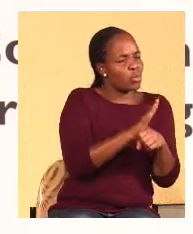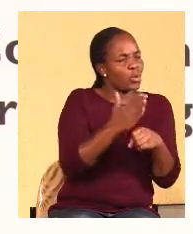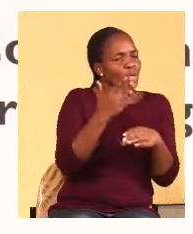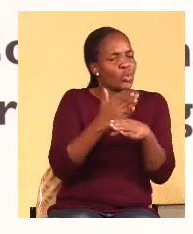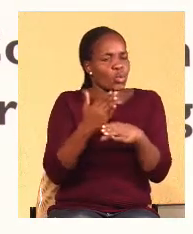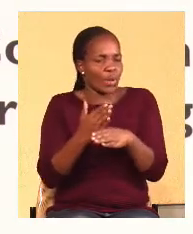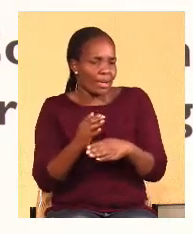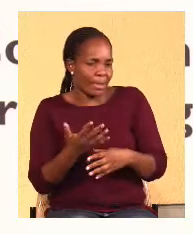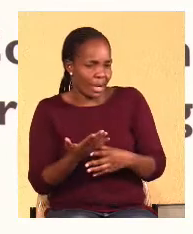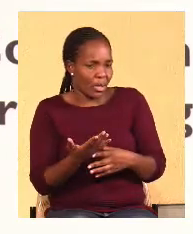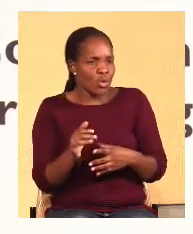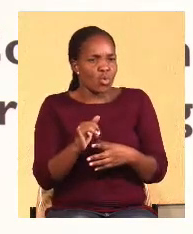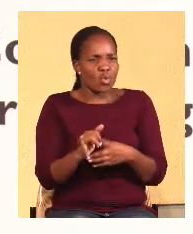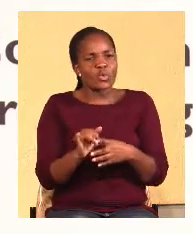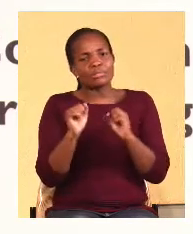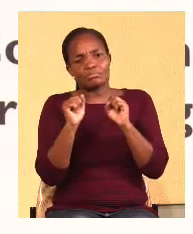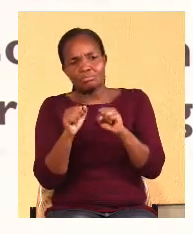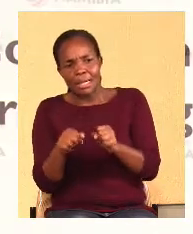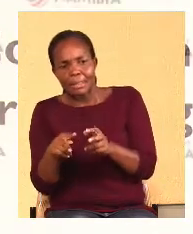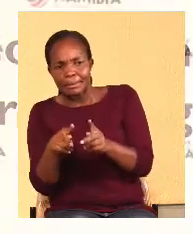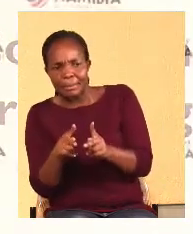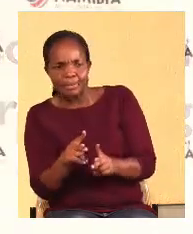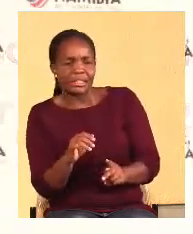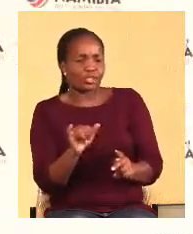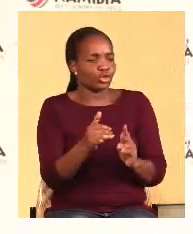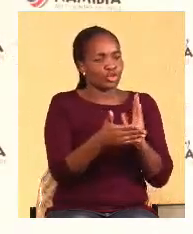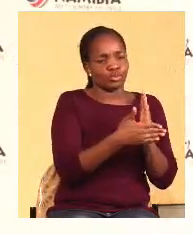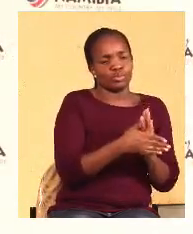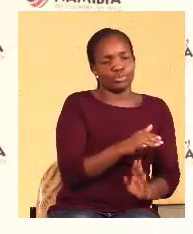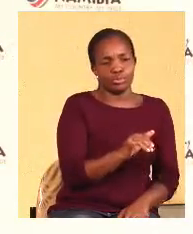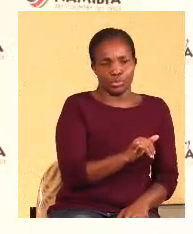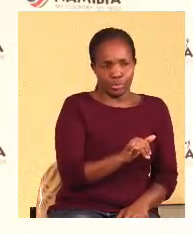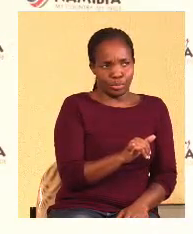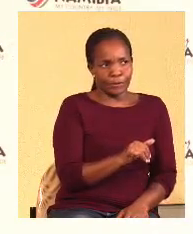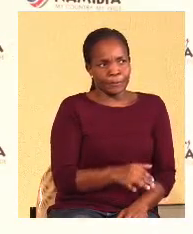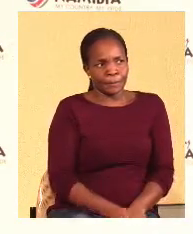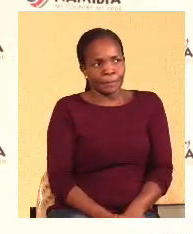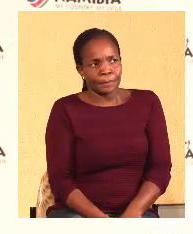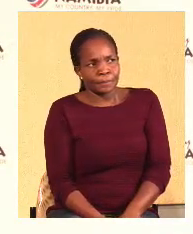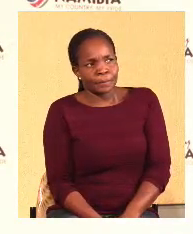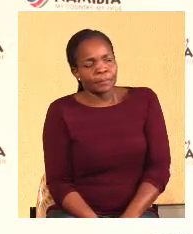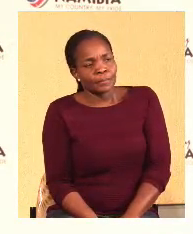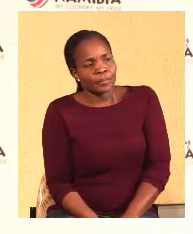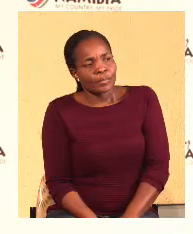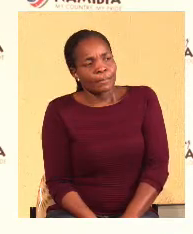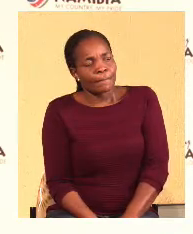up, and in what fashion? You want to add? Yeah. Anyway, I think